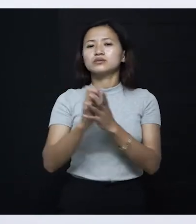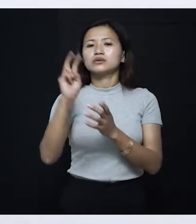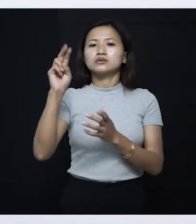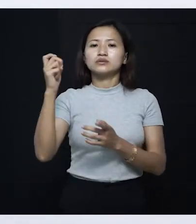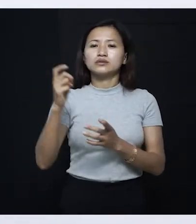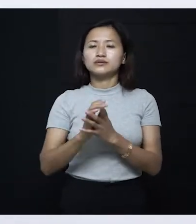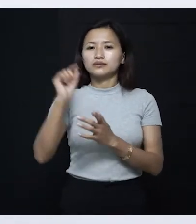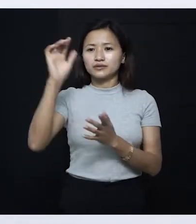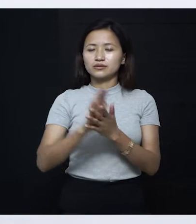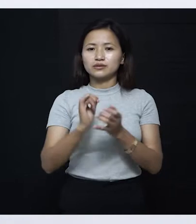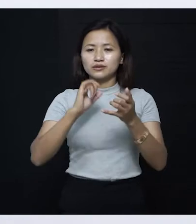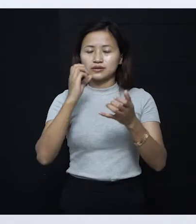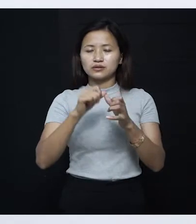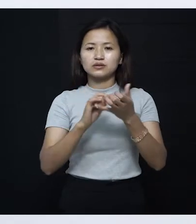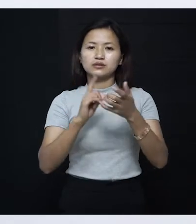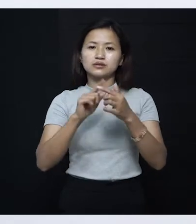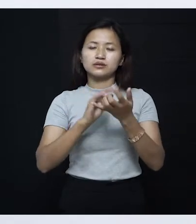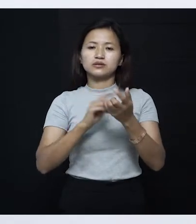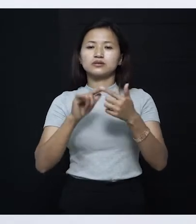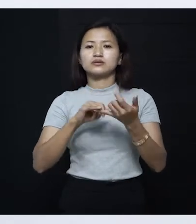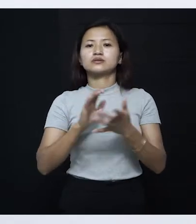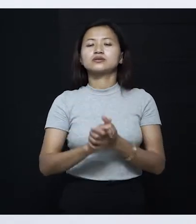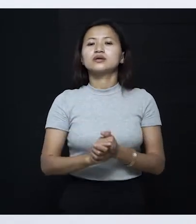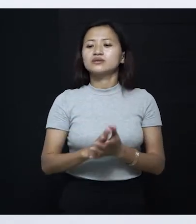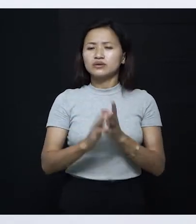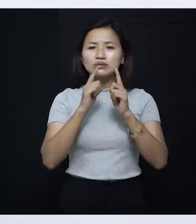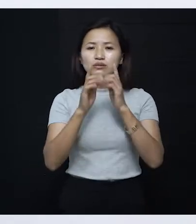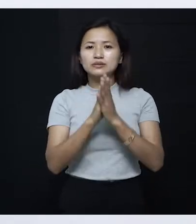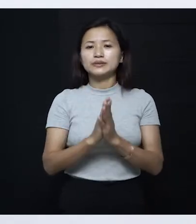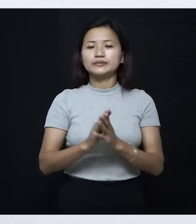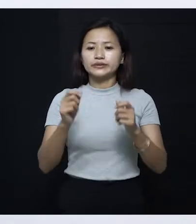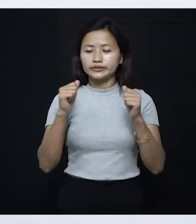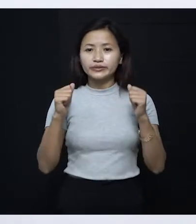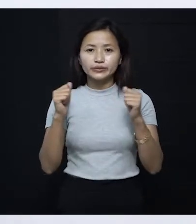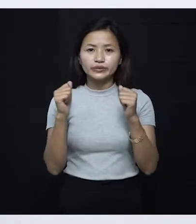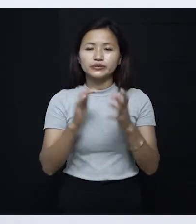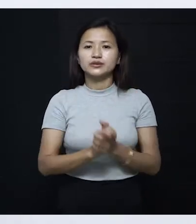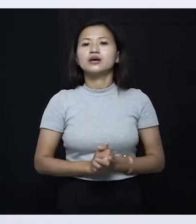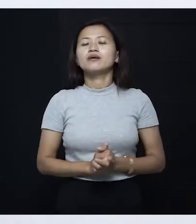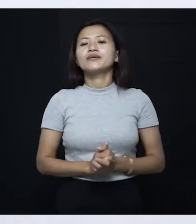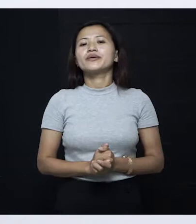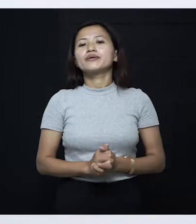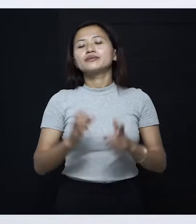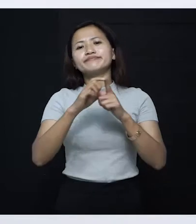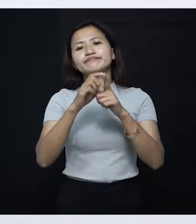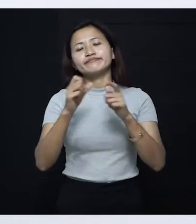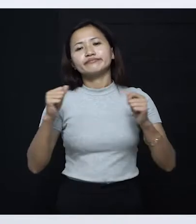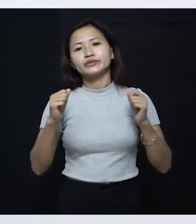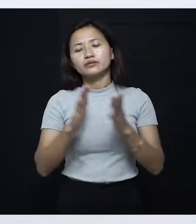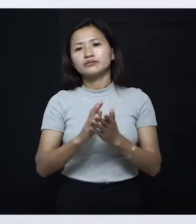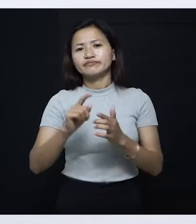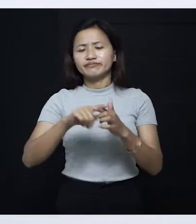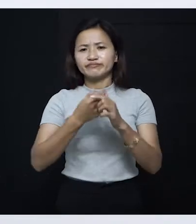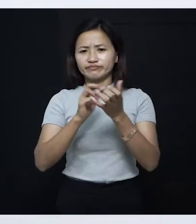degrees Celsius. Then talking about this winter, that is winter means from maybe it will be from December, January,